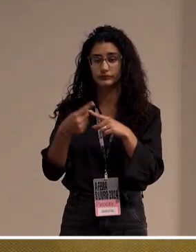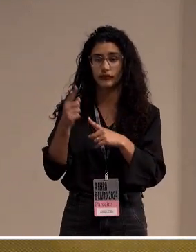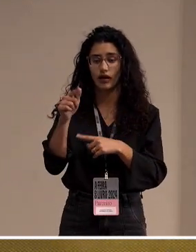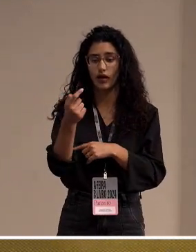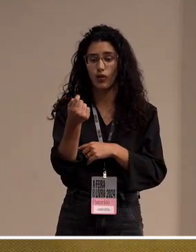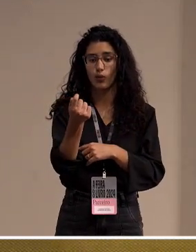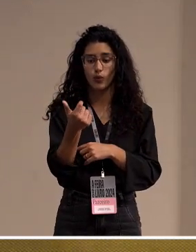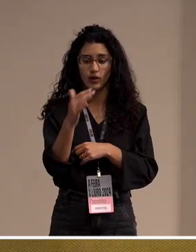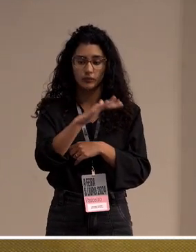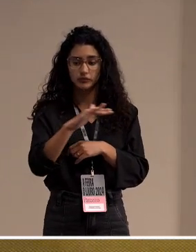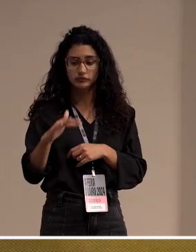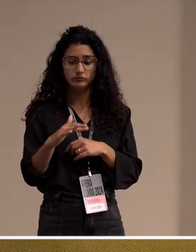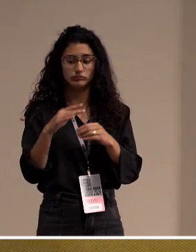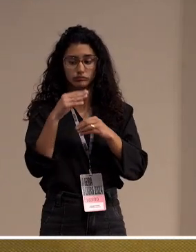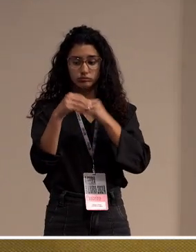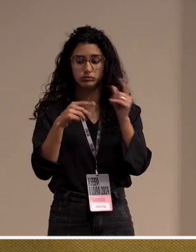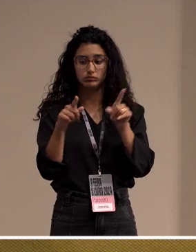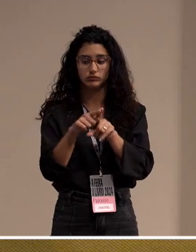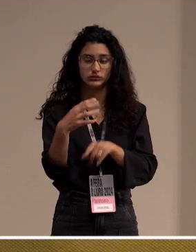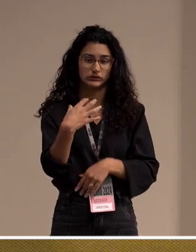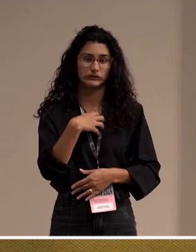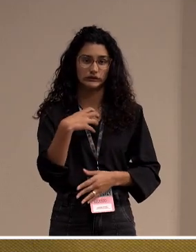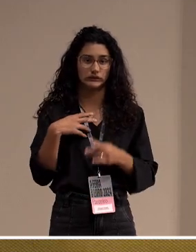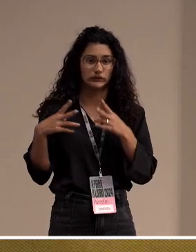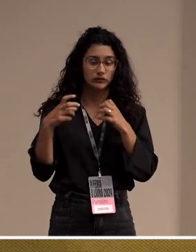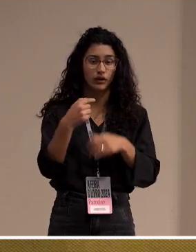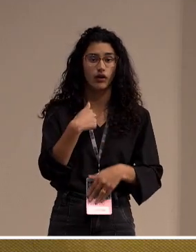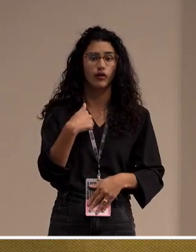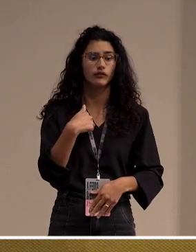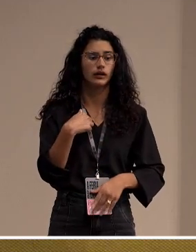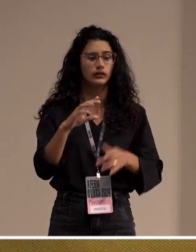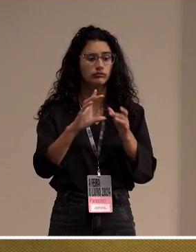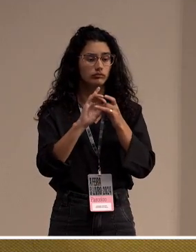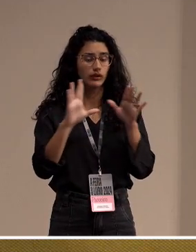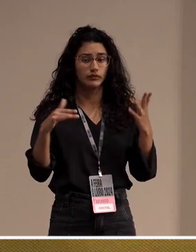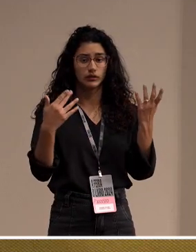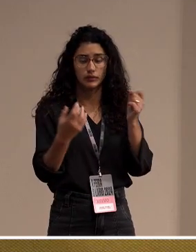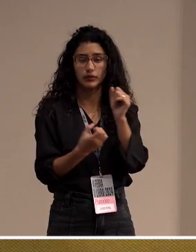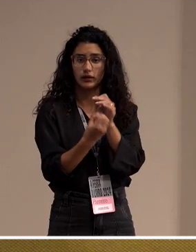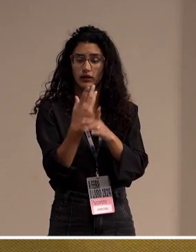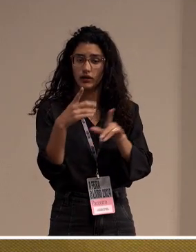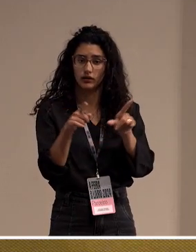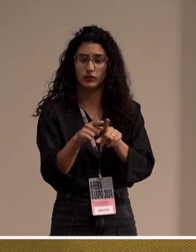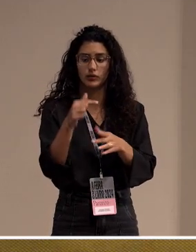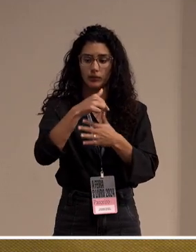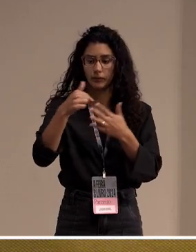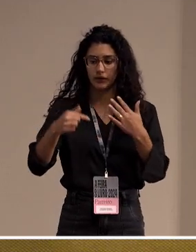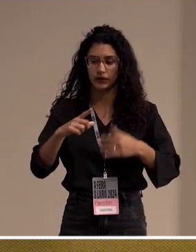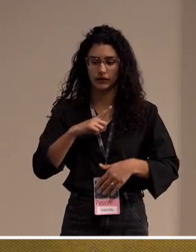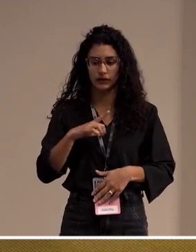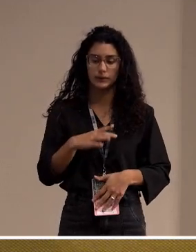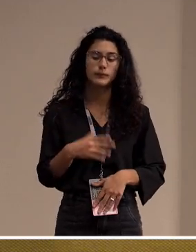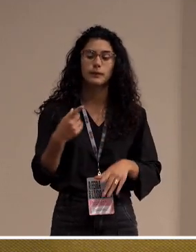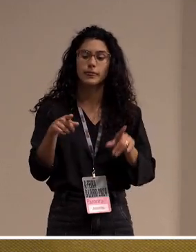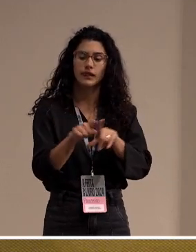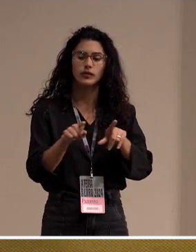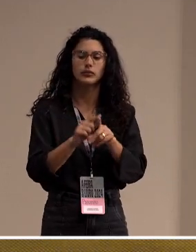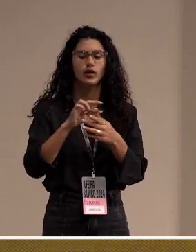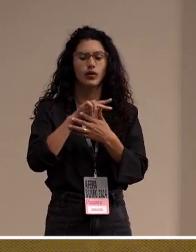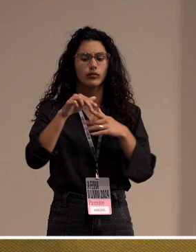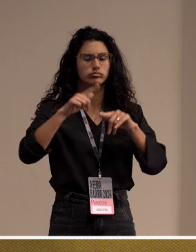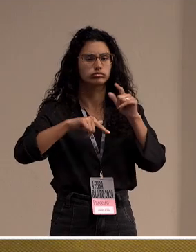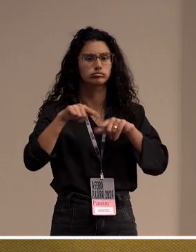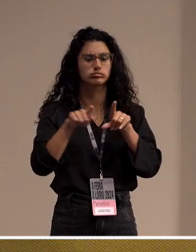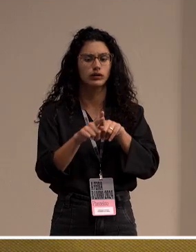of them, I was free to kind of make up things about them. Also, there were other things that are fully imagined.